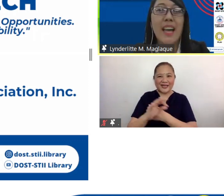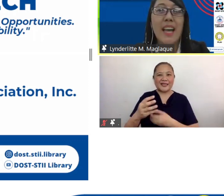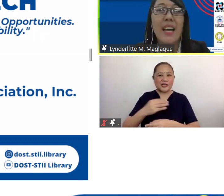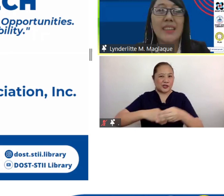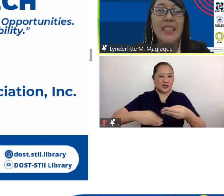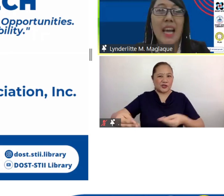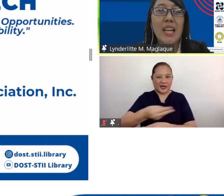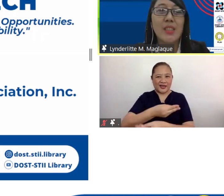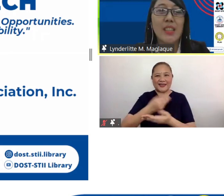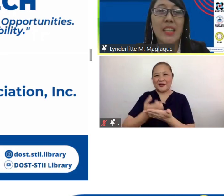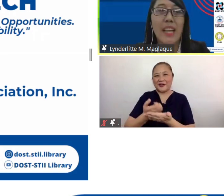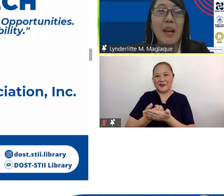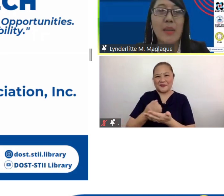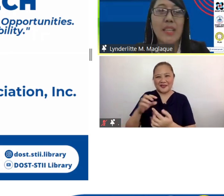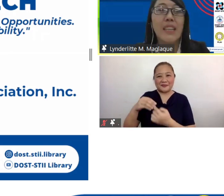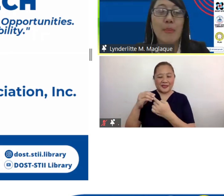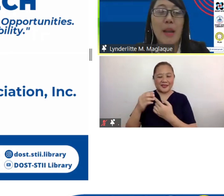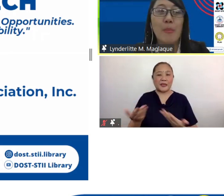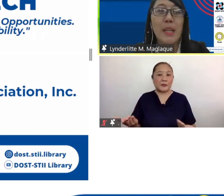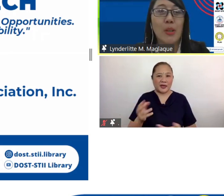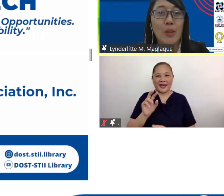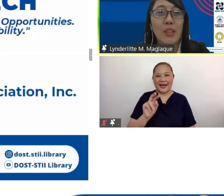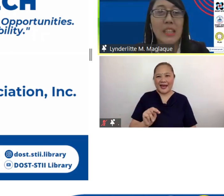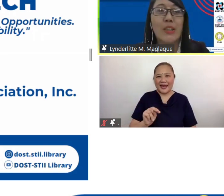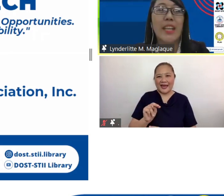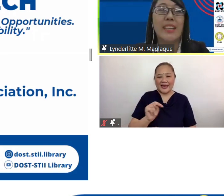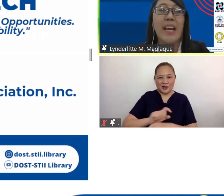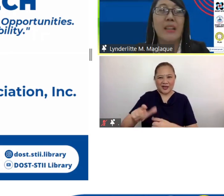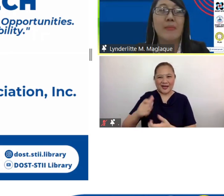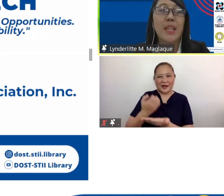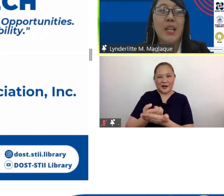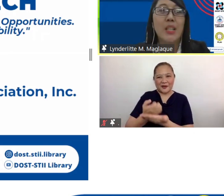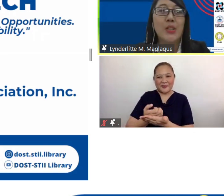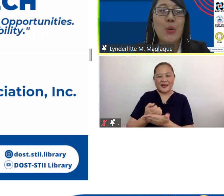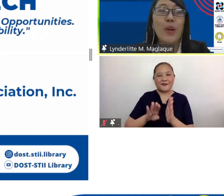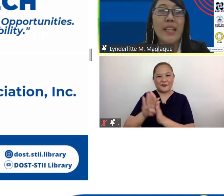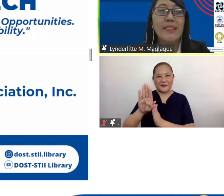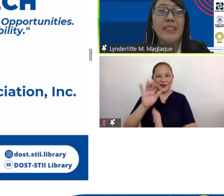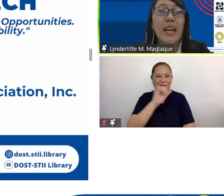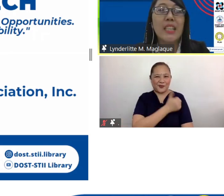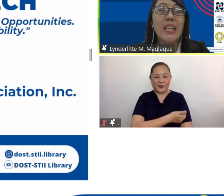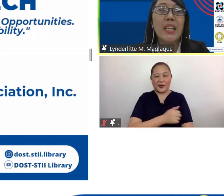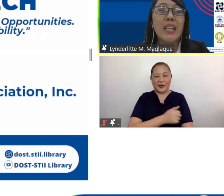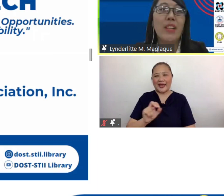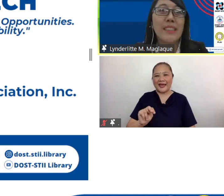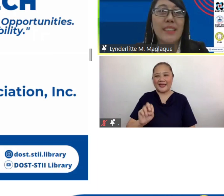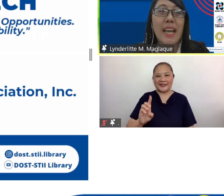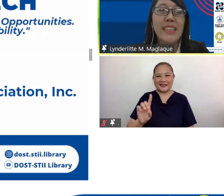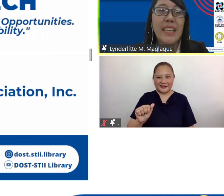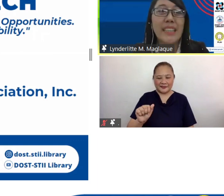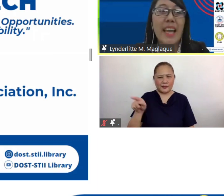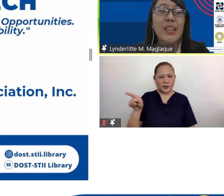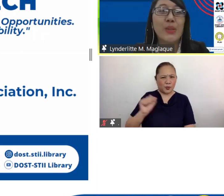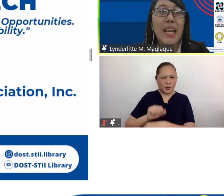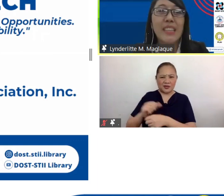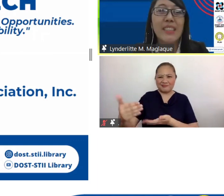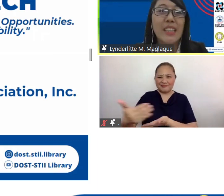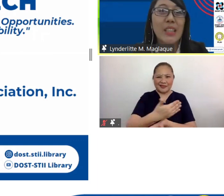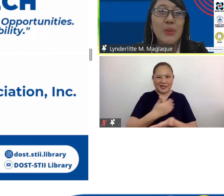Specialist at the National Economic and Development Authority, or NEDA. She worked as an archivist in